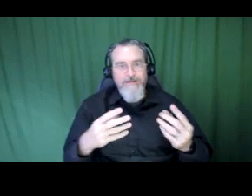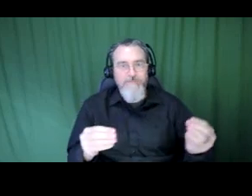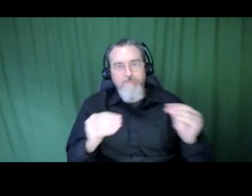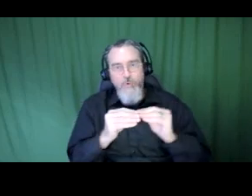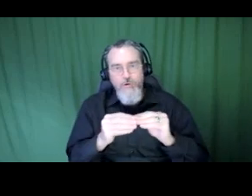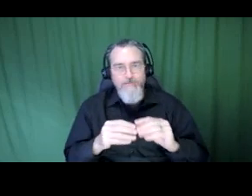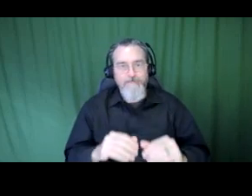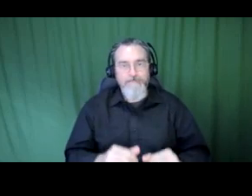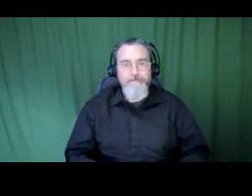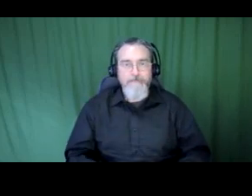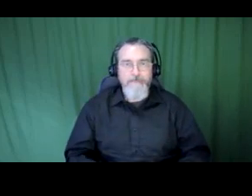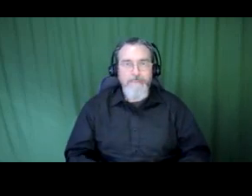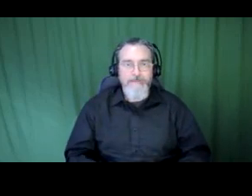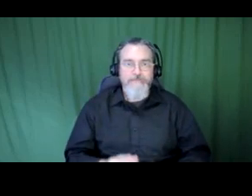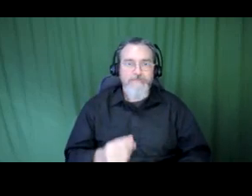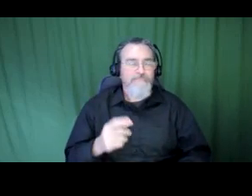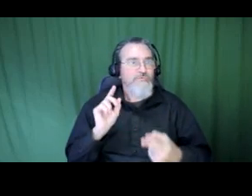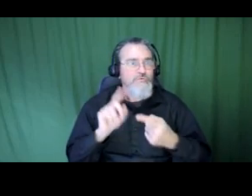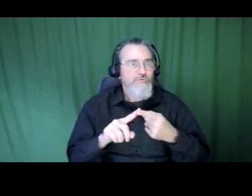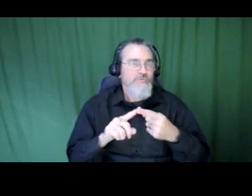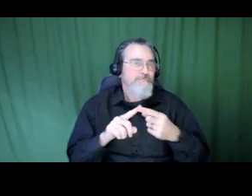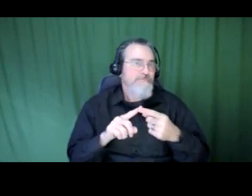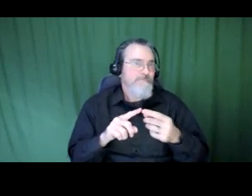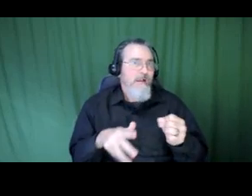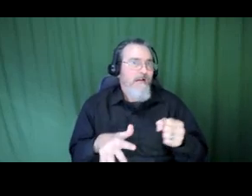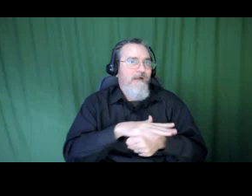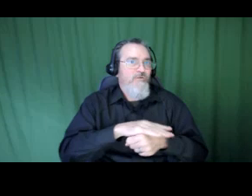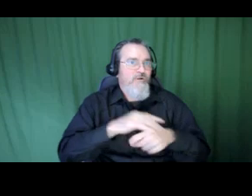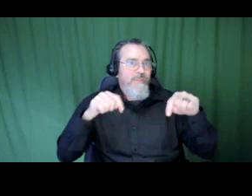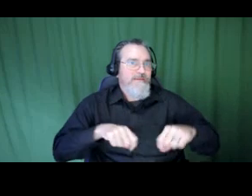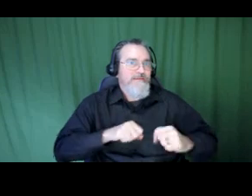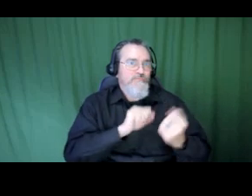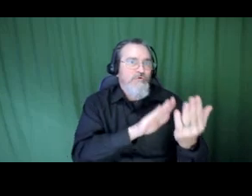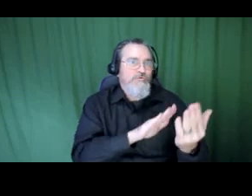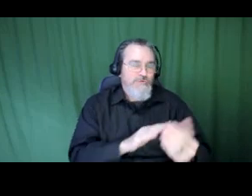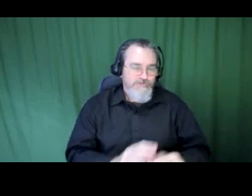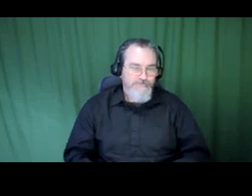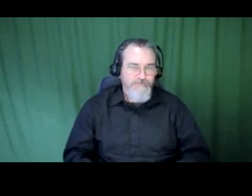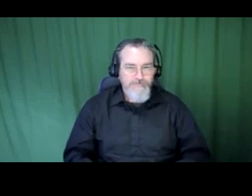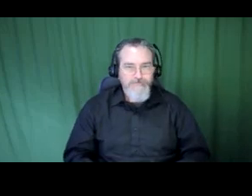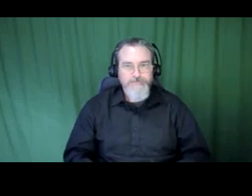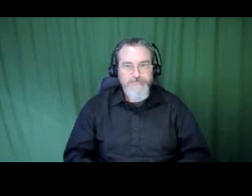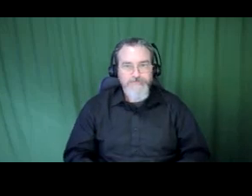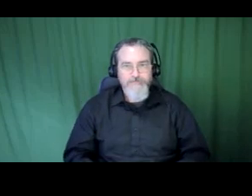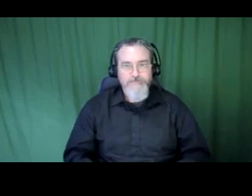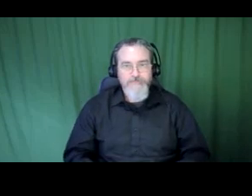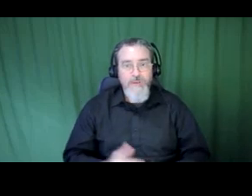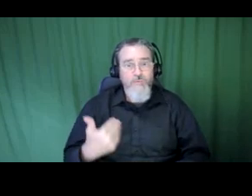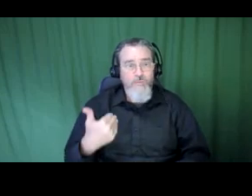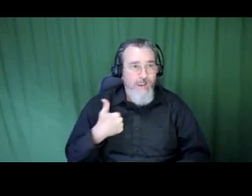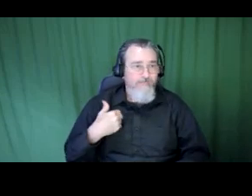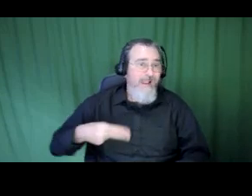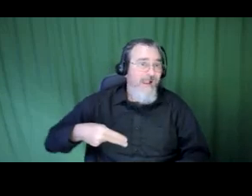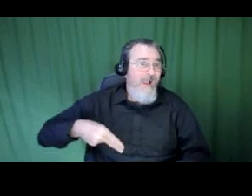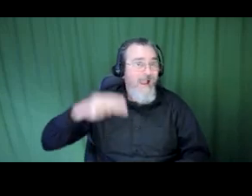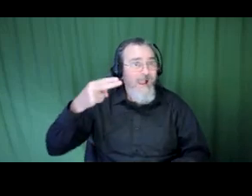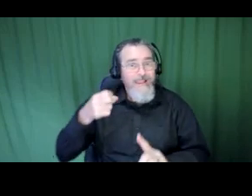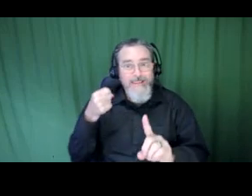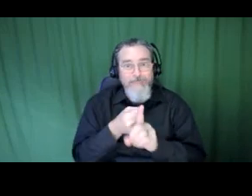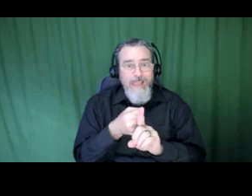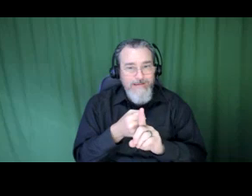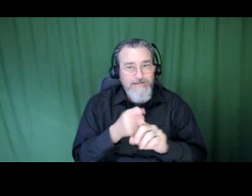proposition to cover the holistic approach that we have taken. We have high impact and sustainable outcomes because